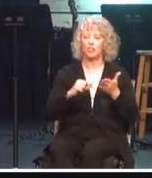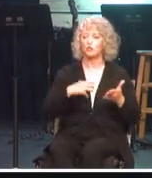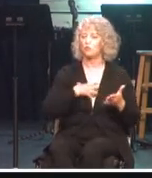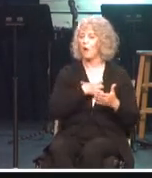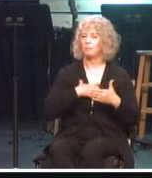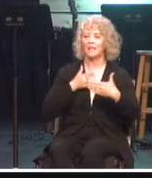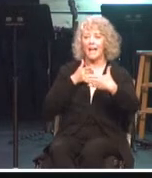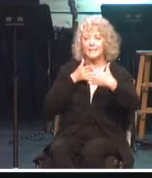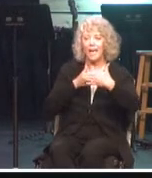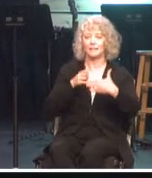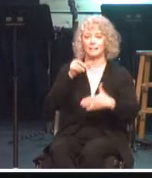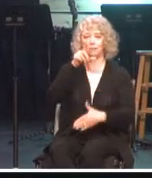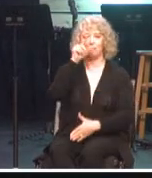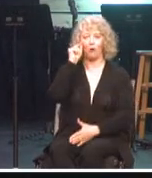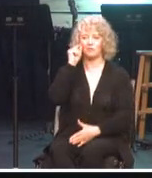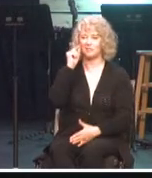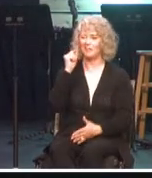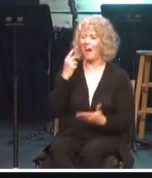Moses.